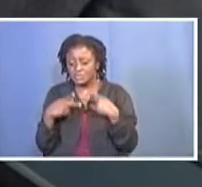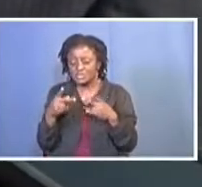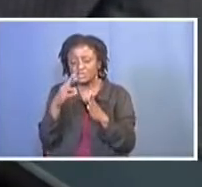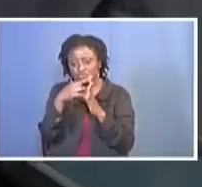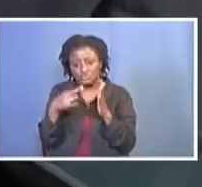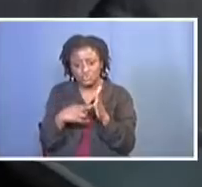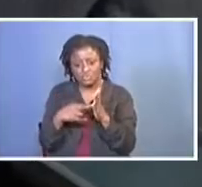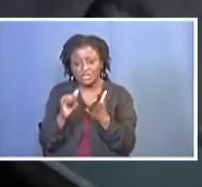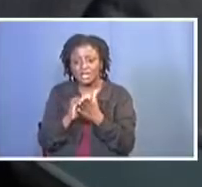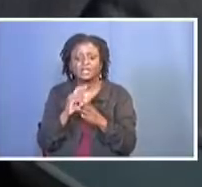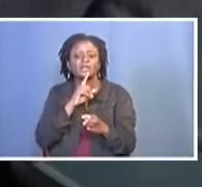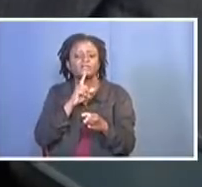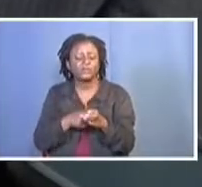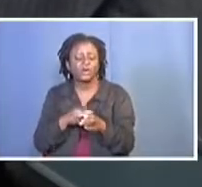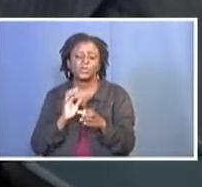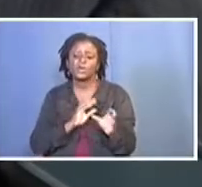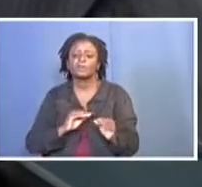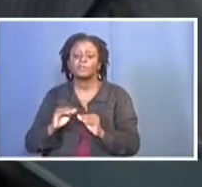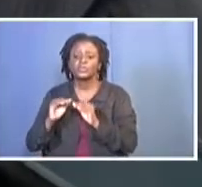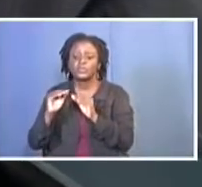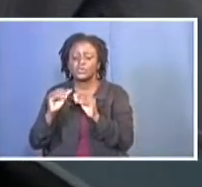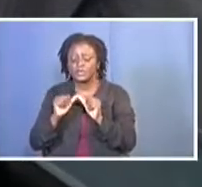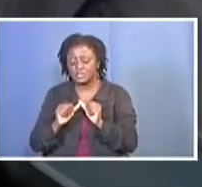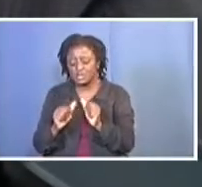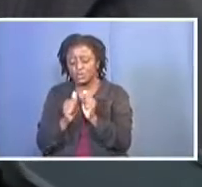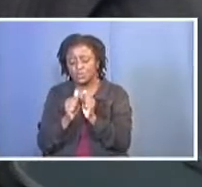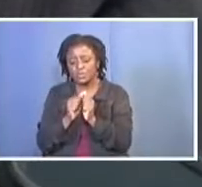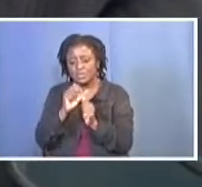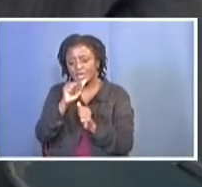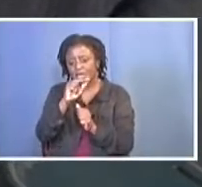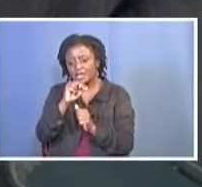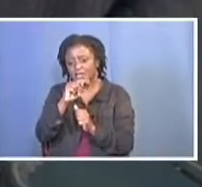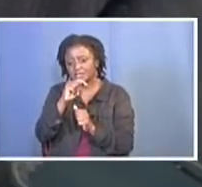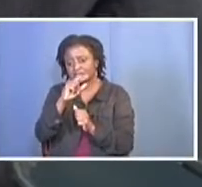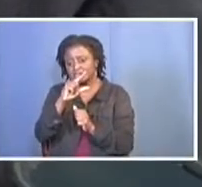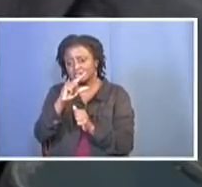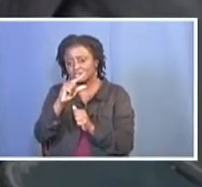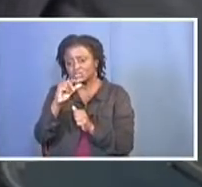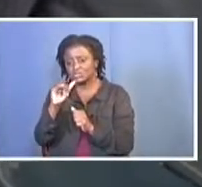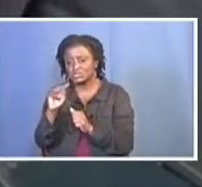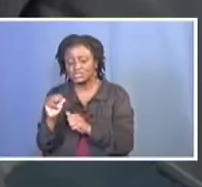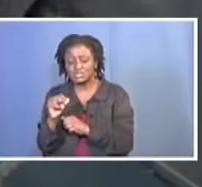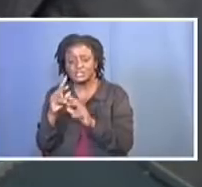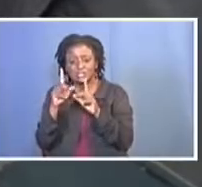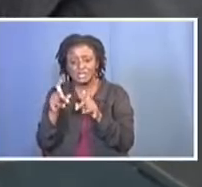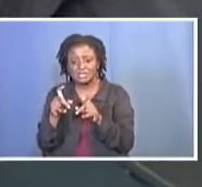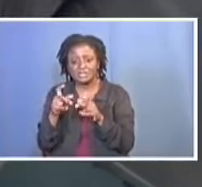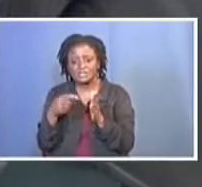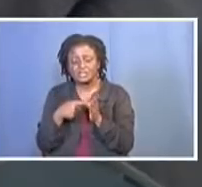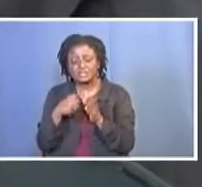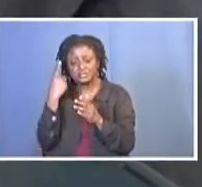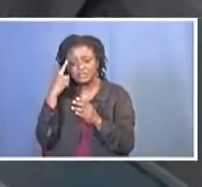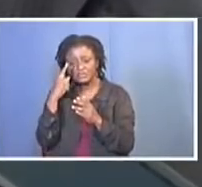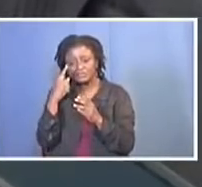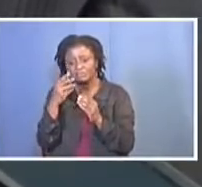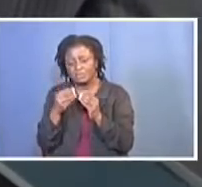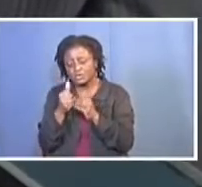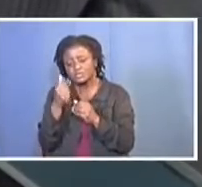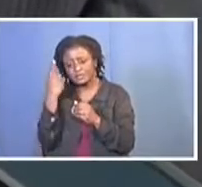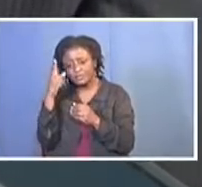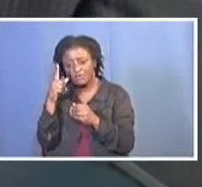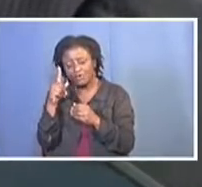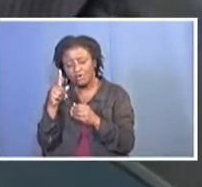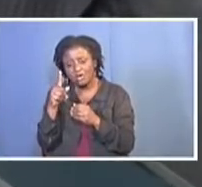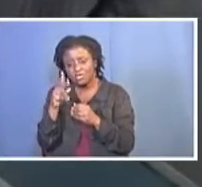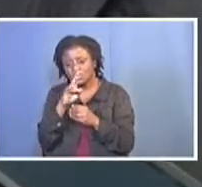moving forward with the antigen test. This is desirable for travelers across the USA in particular, which is our major source market, as